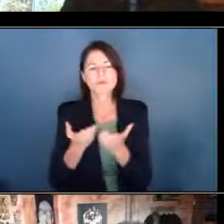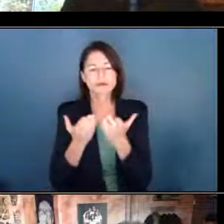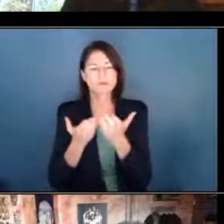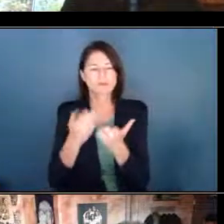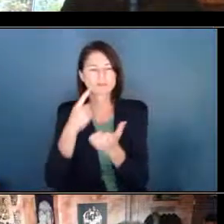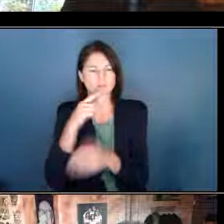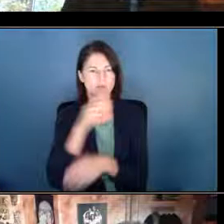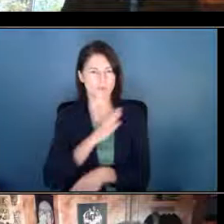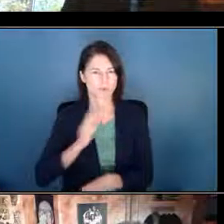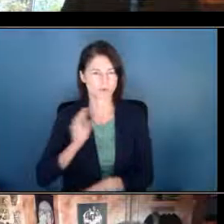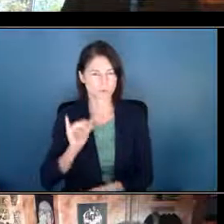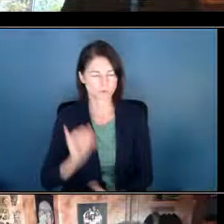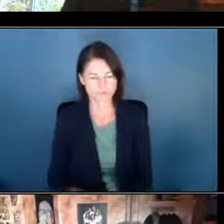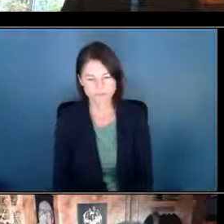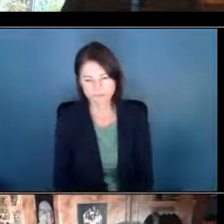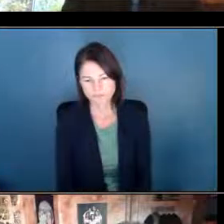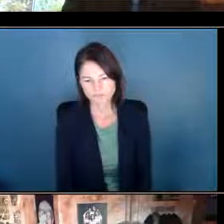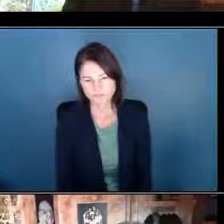please.